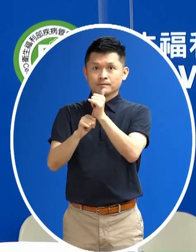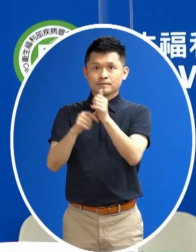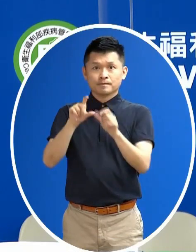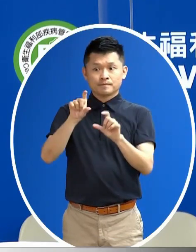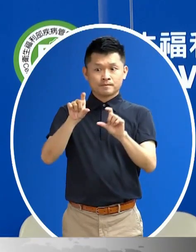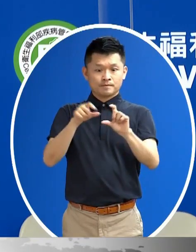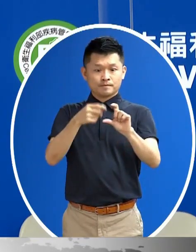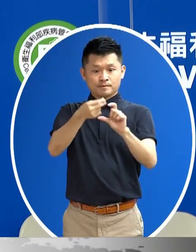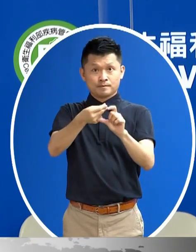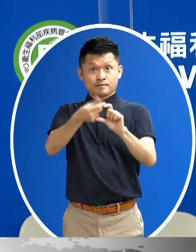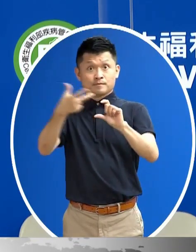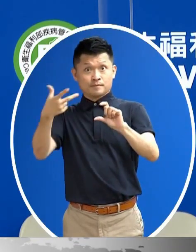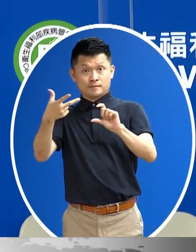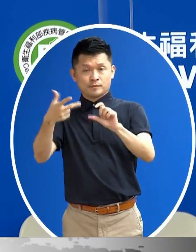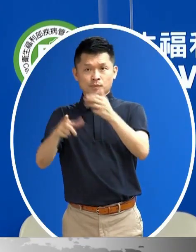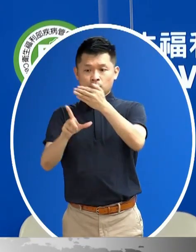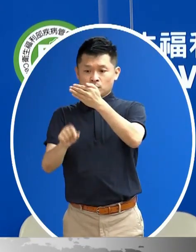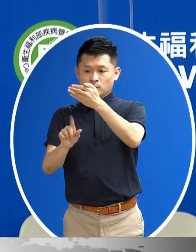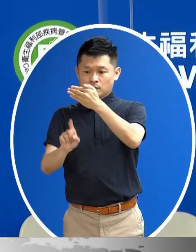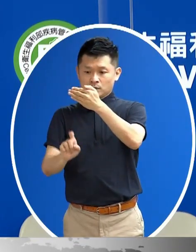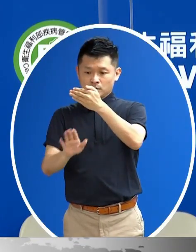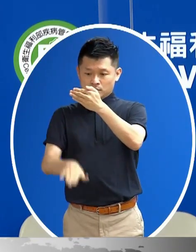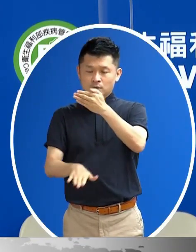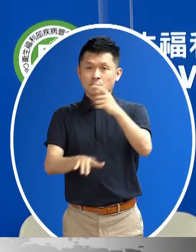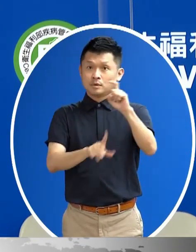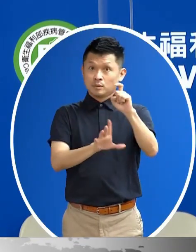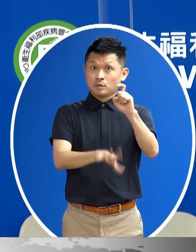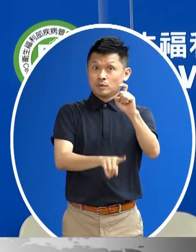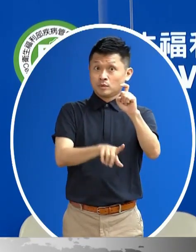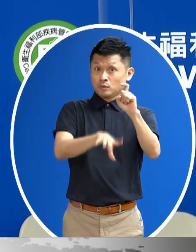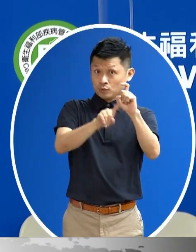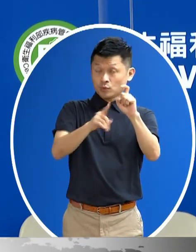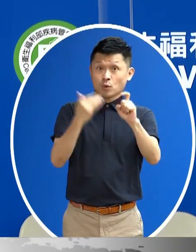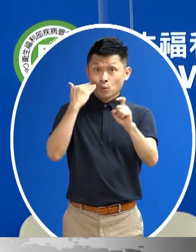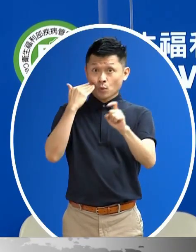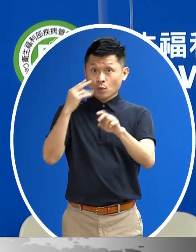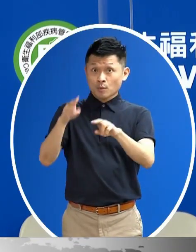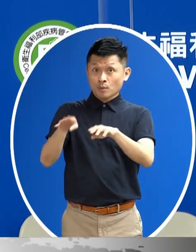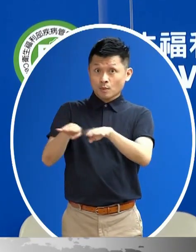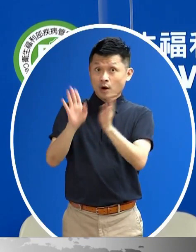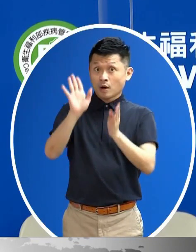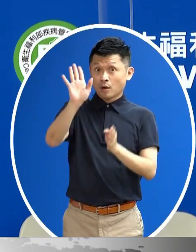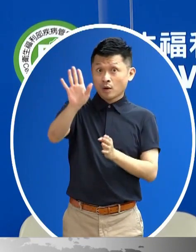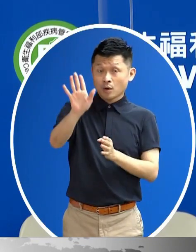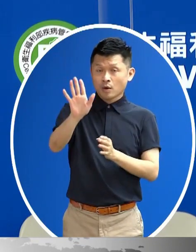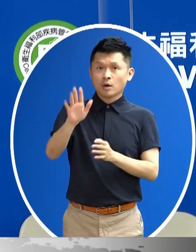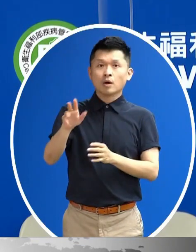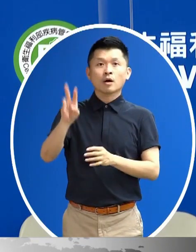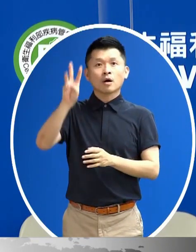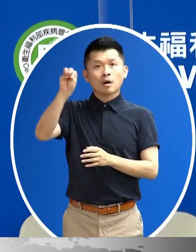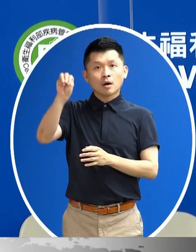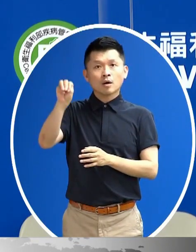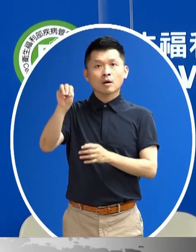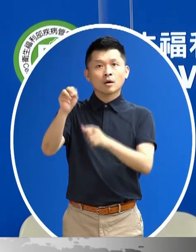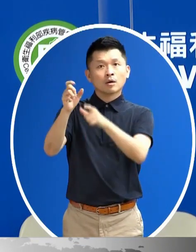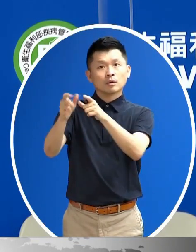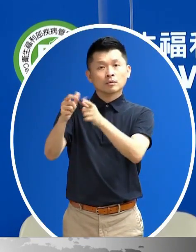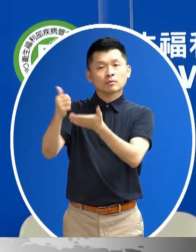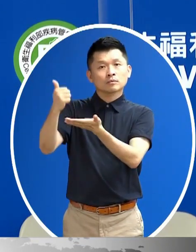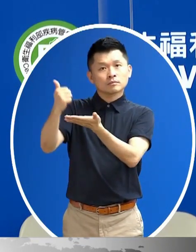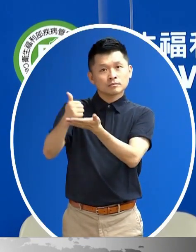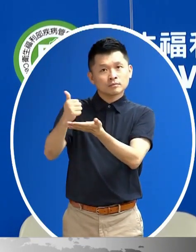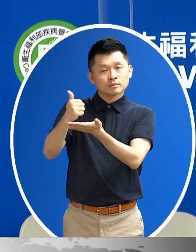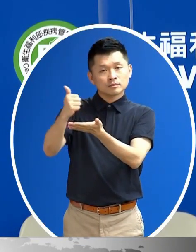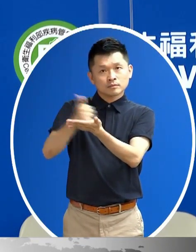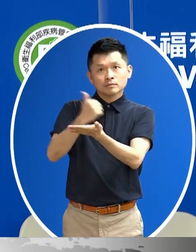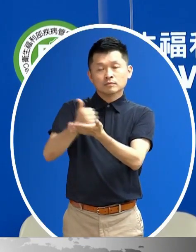Moderna's next-generation vaccine will be market-ready sometime between late September and early October. If it succeeds, then we'll ask